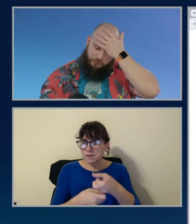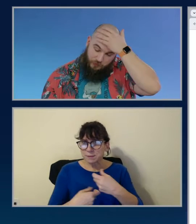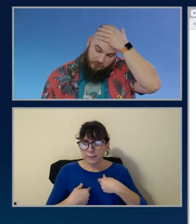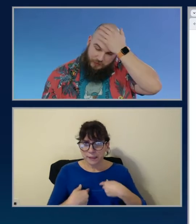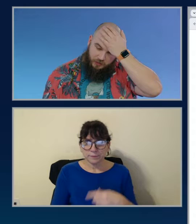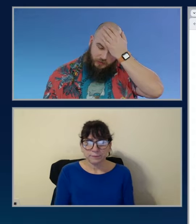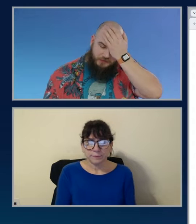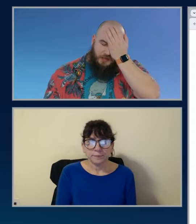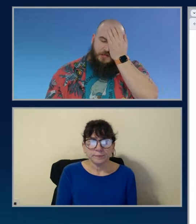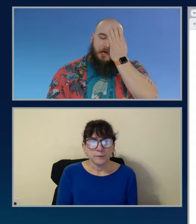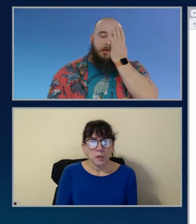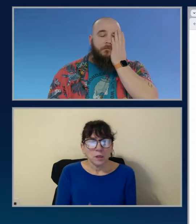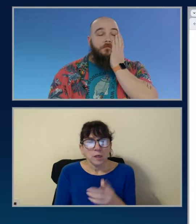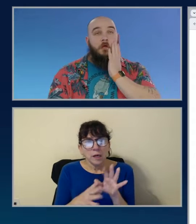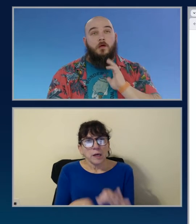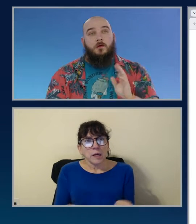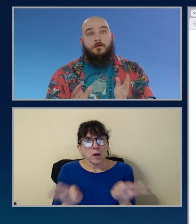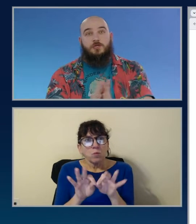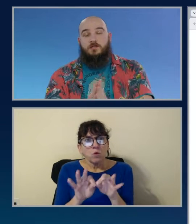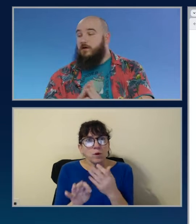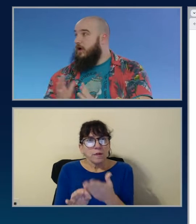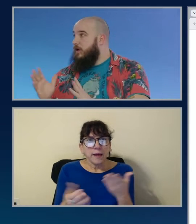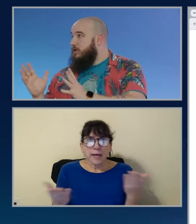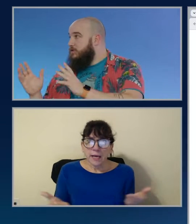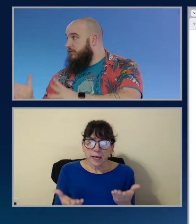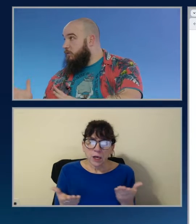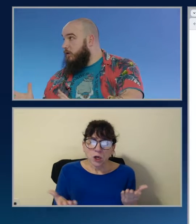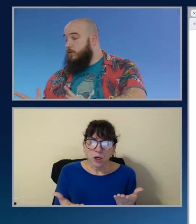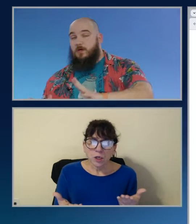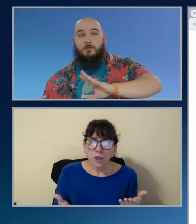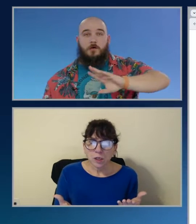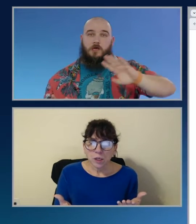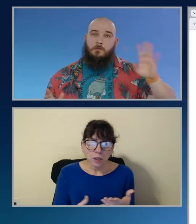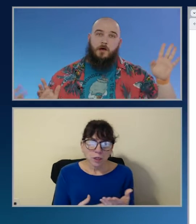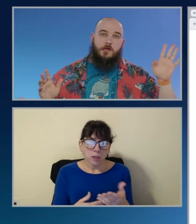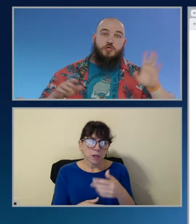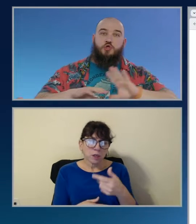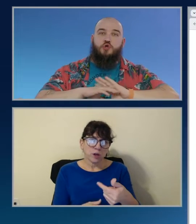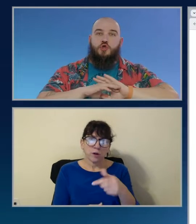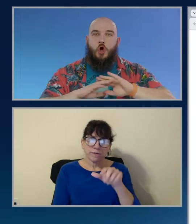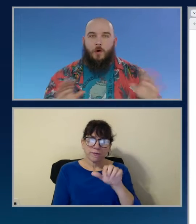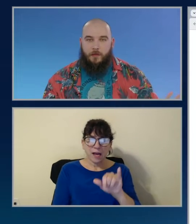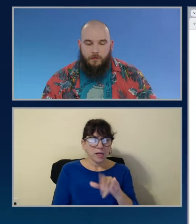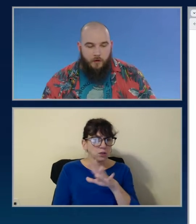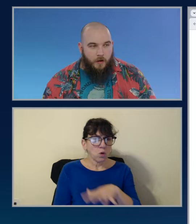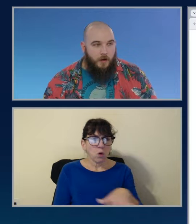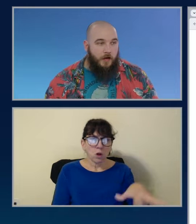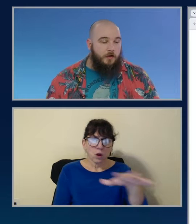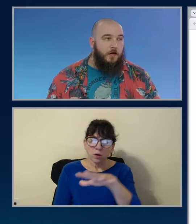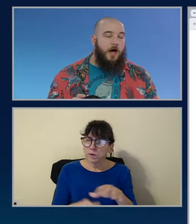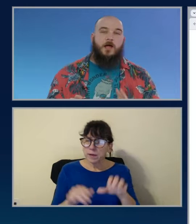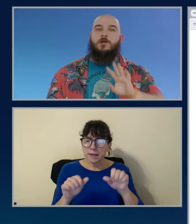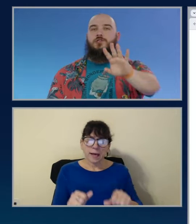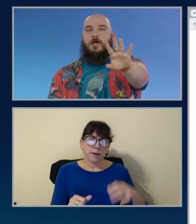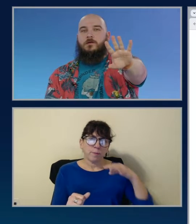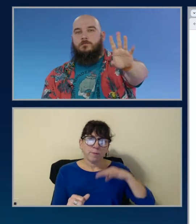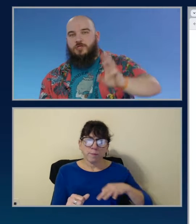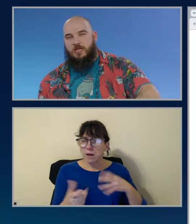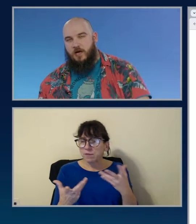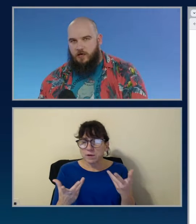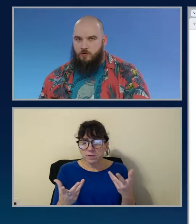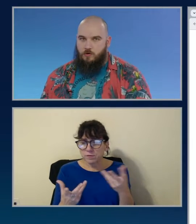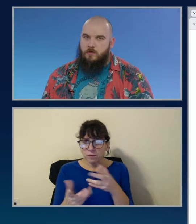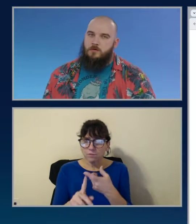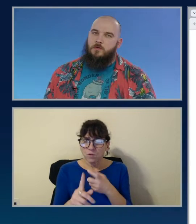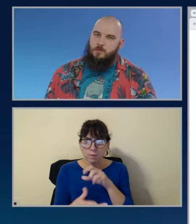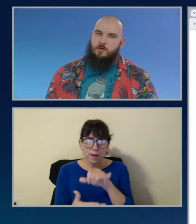of the important things here is that generative AI is everywhere. We keep talking about it to no end. And I understand, chat,